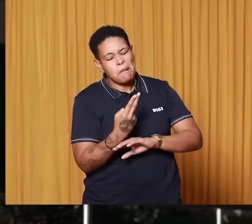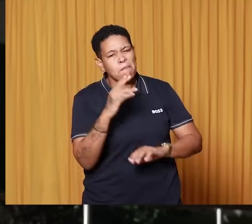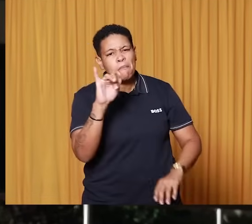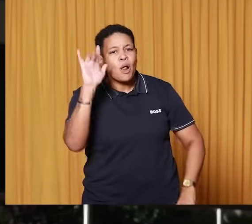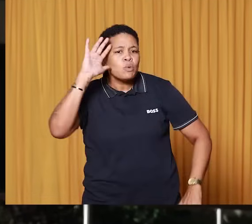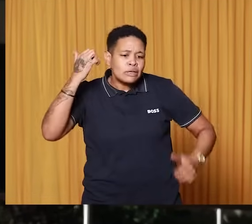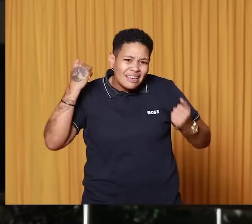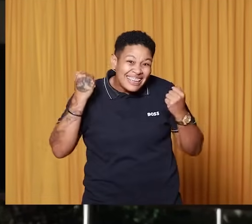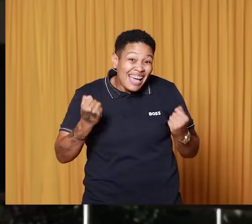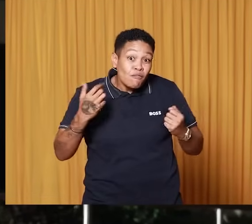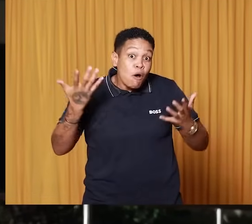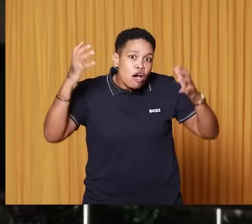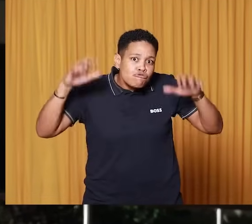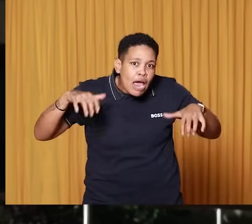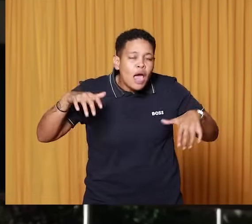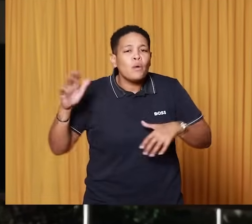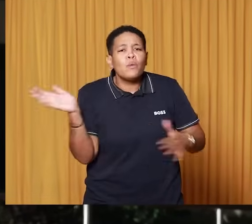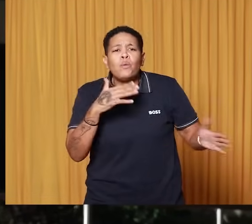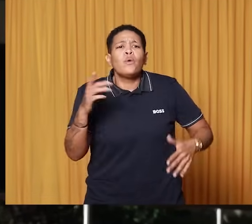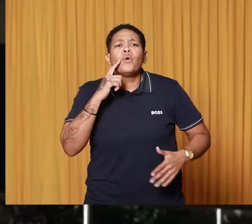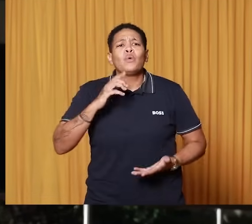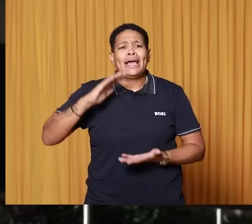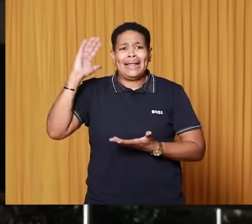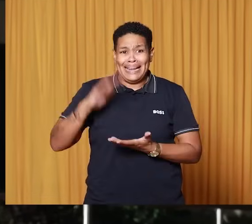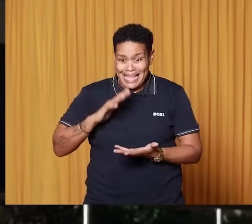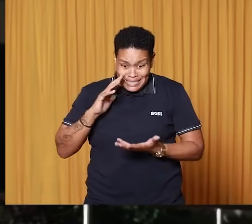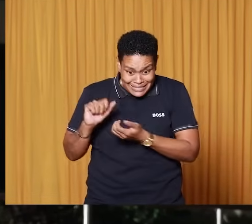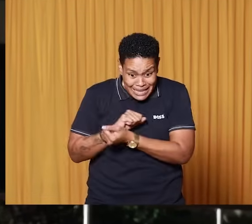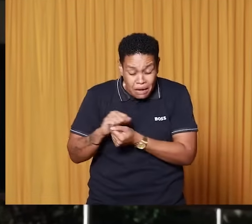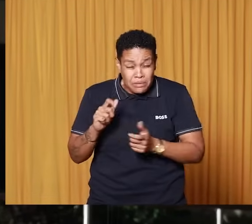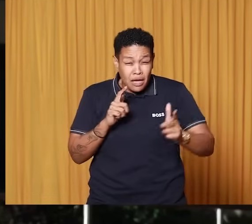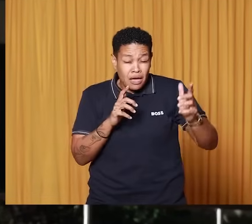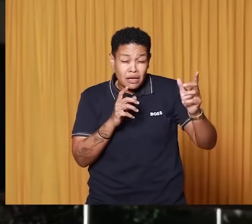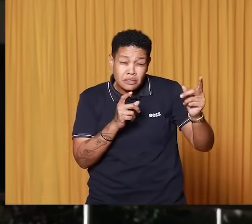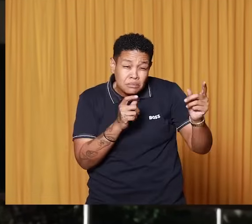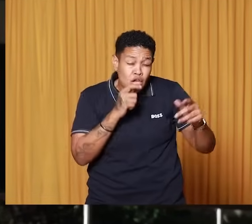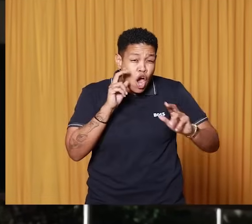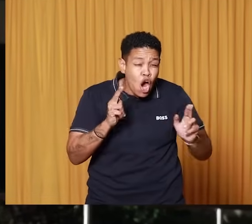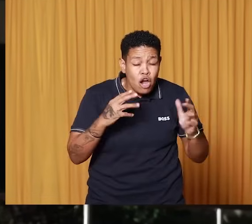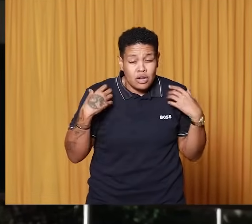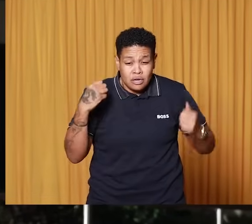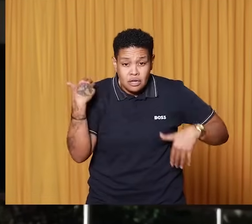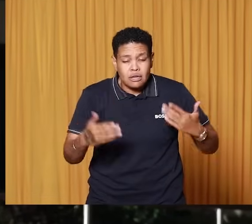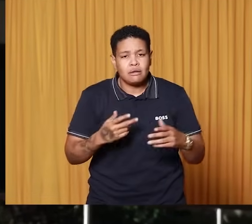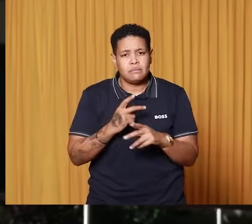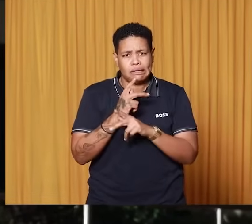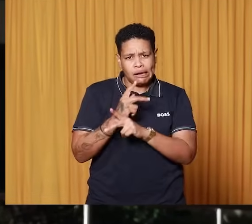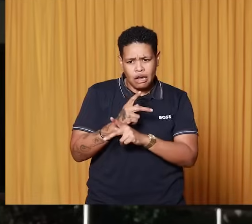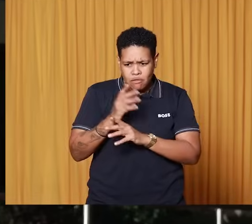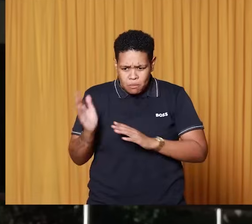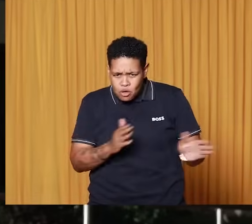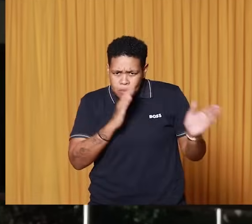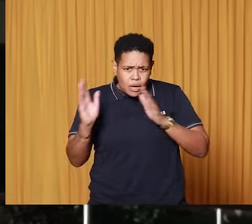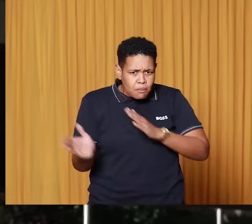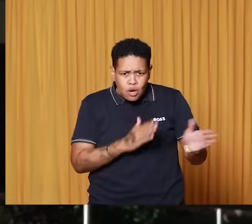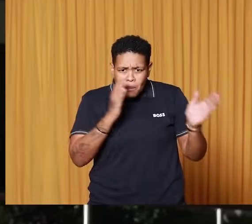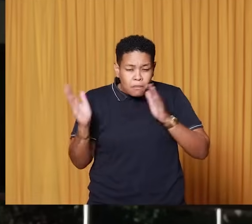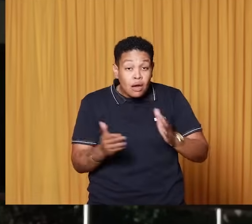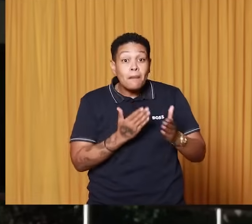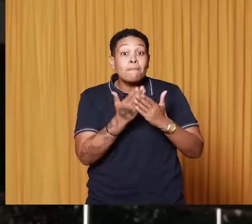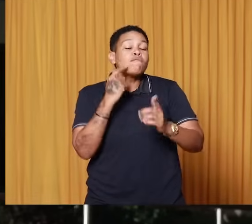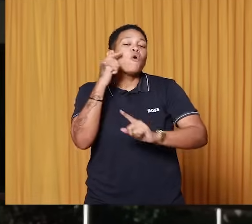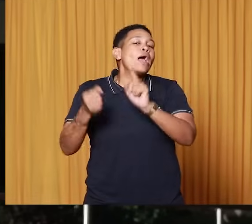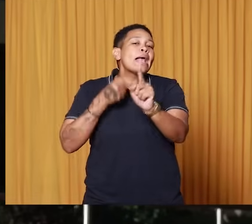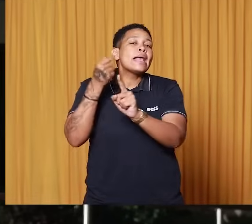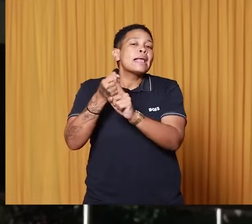and flooding. We can lessen damage and speed up recovery by taking preparatory and precautionary measures before the